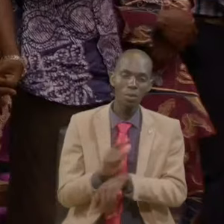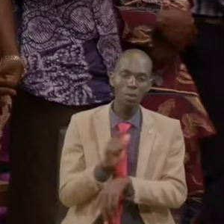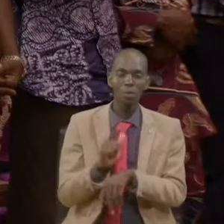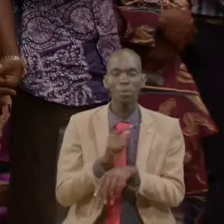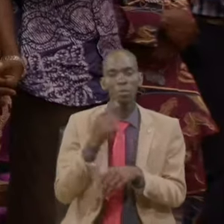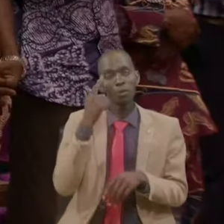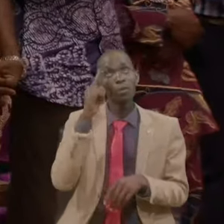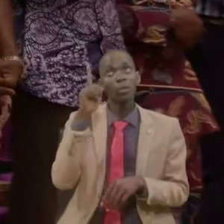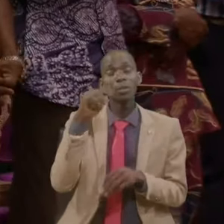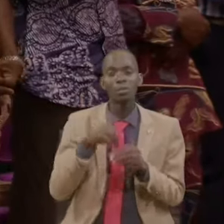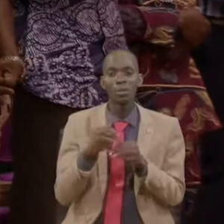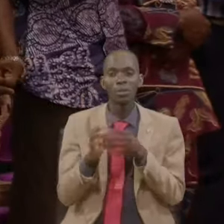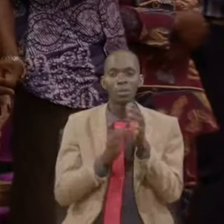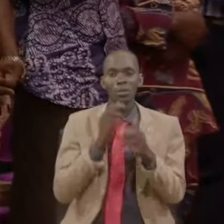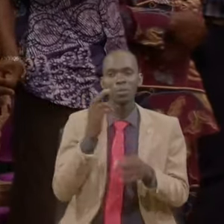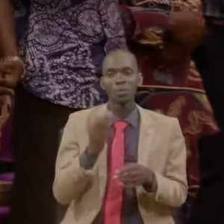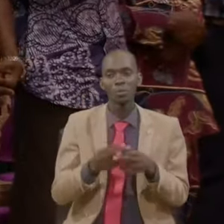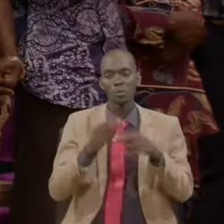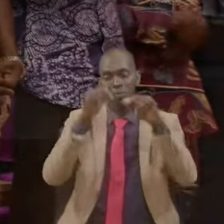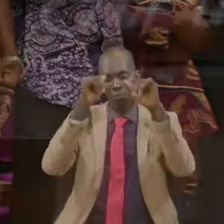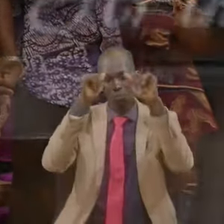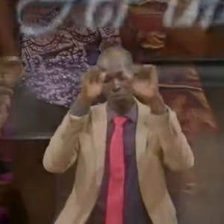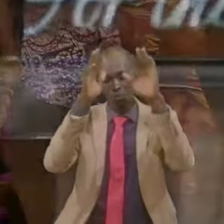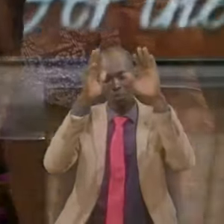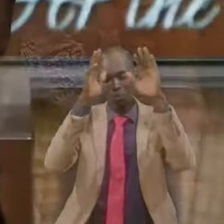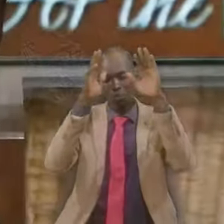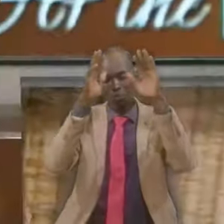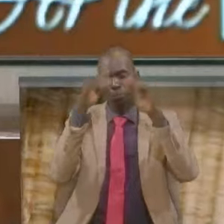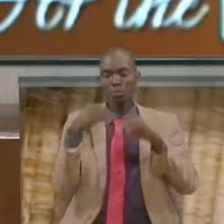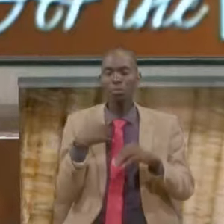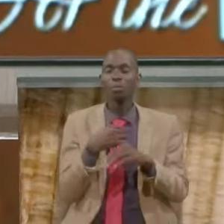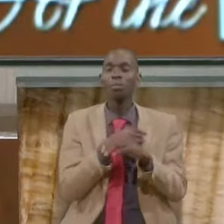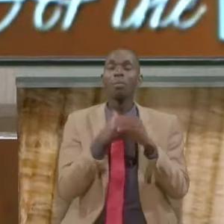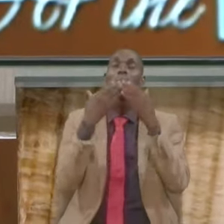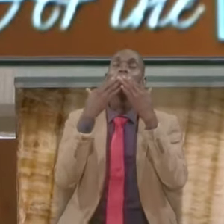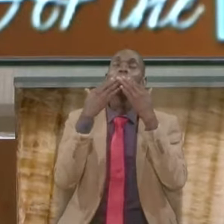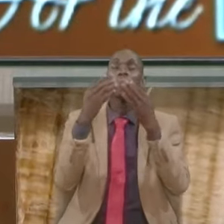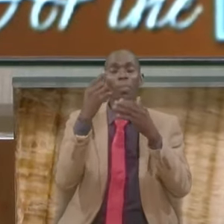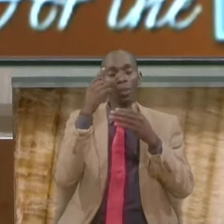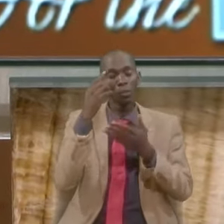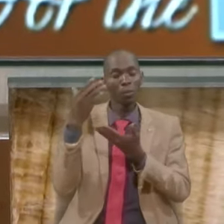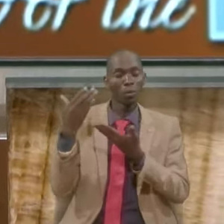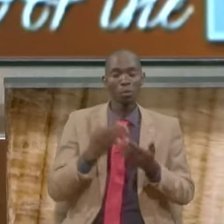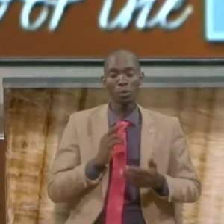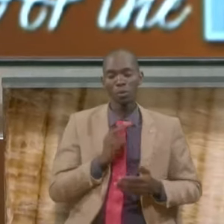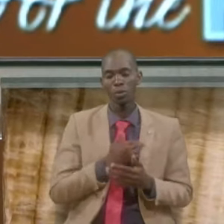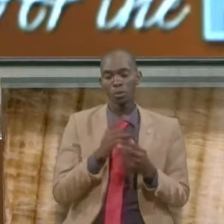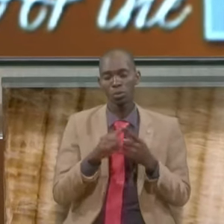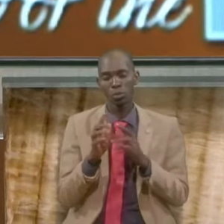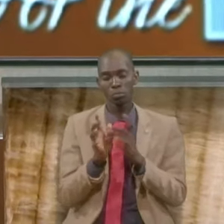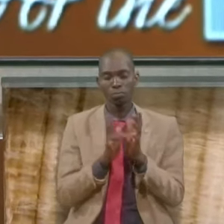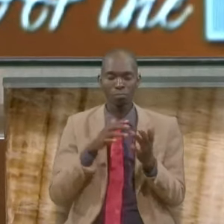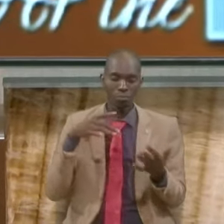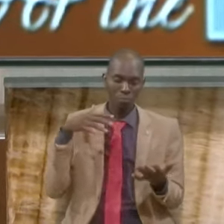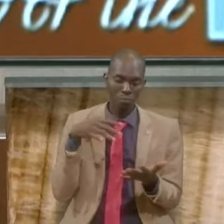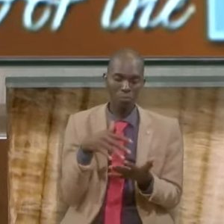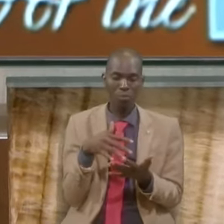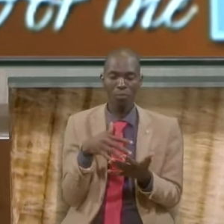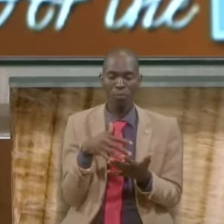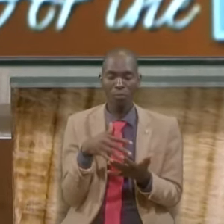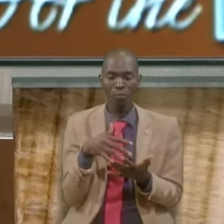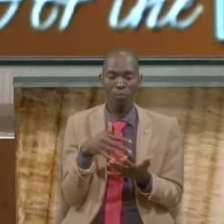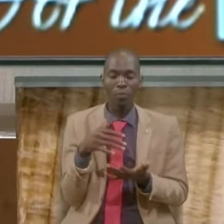Jesus' name. Father, well, thank you for bringing us to the Bible study. It's